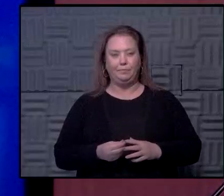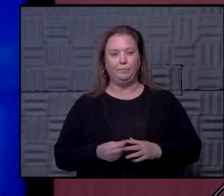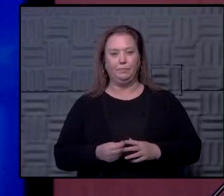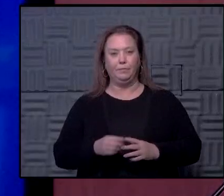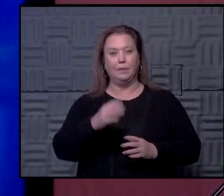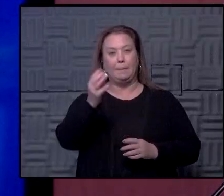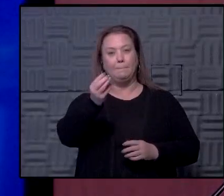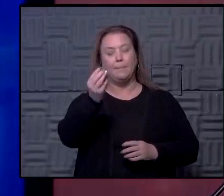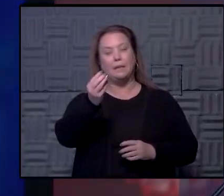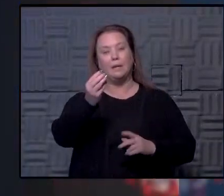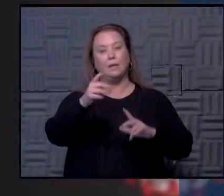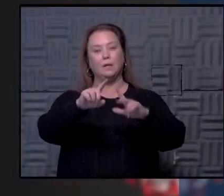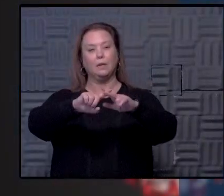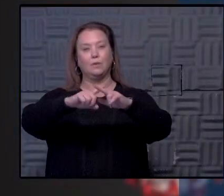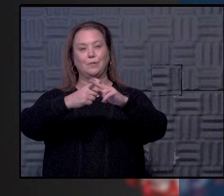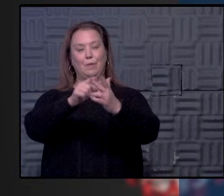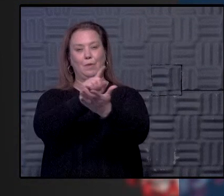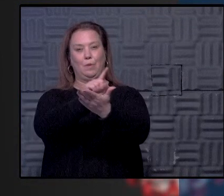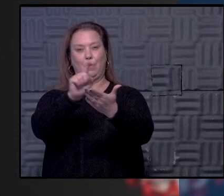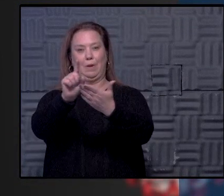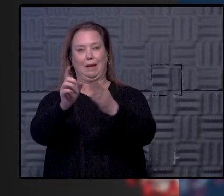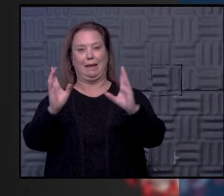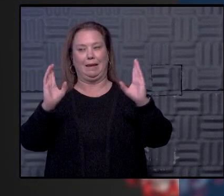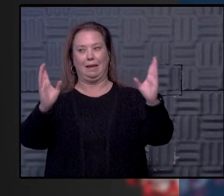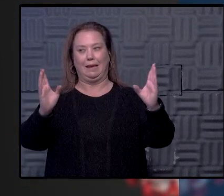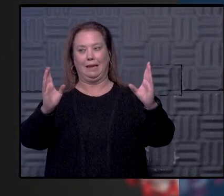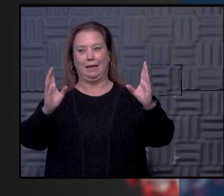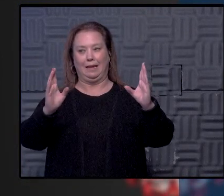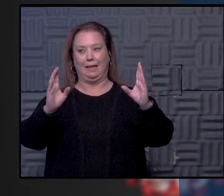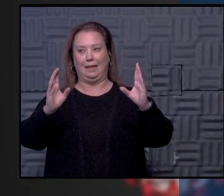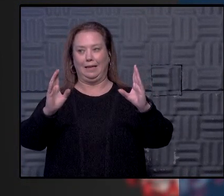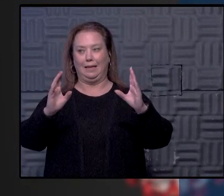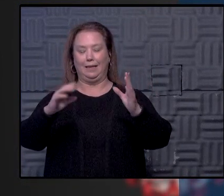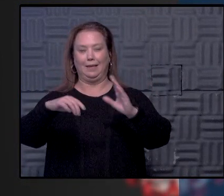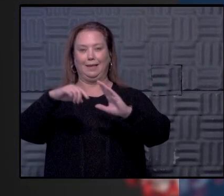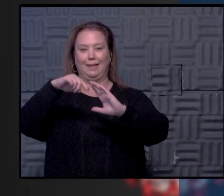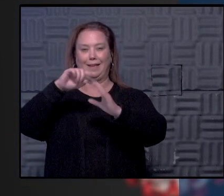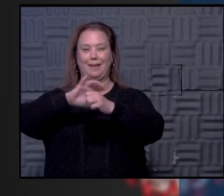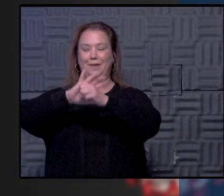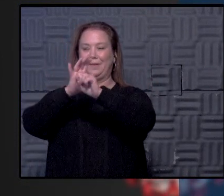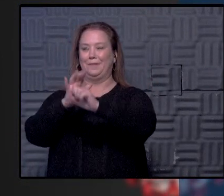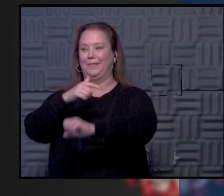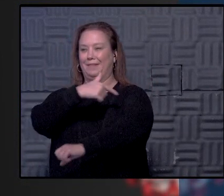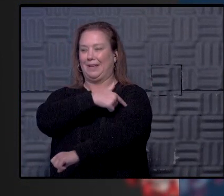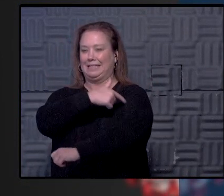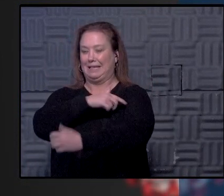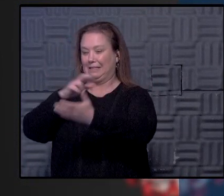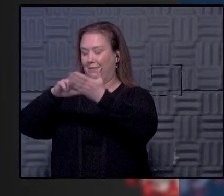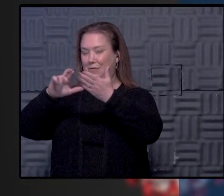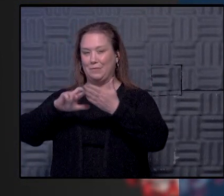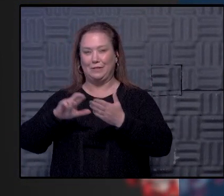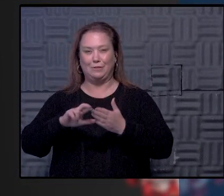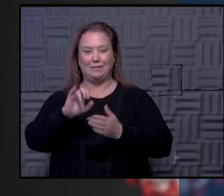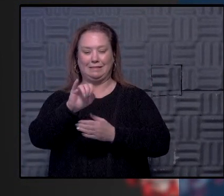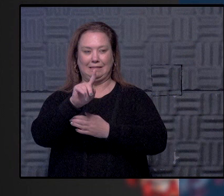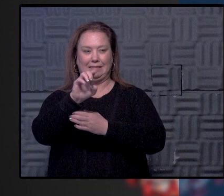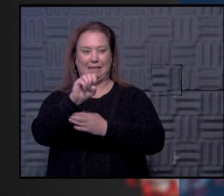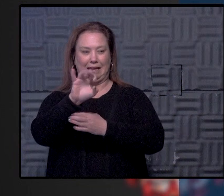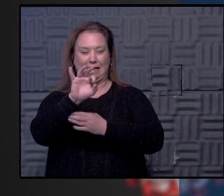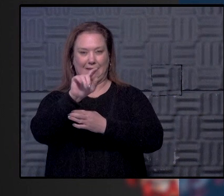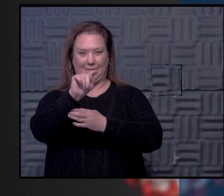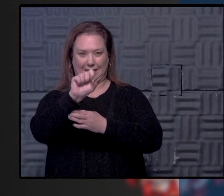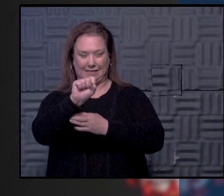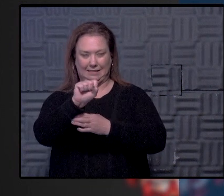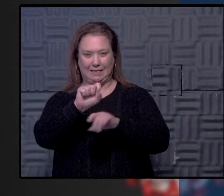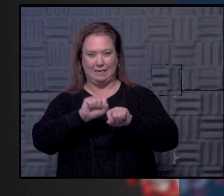So Monday, we began our week-long, in-depth discussion on COVID-19 vaccines, from research and side effects to effectiveness